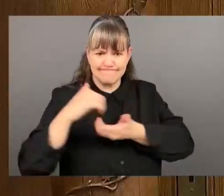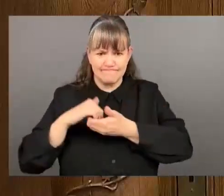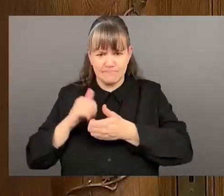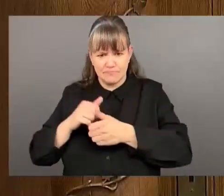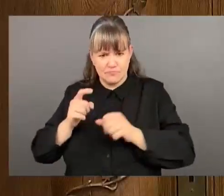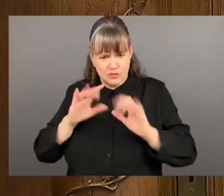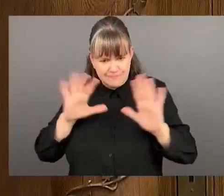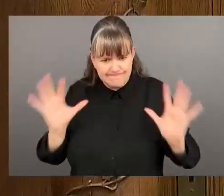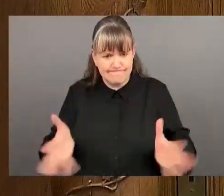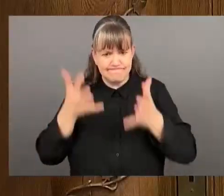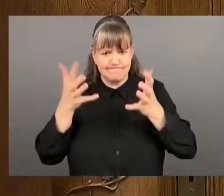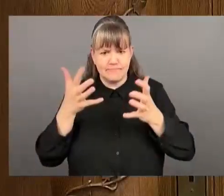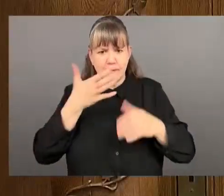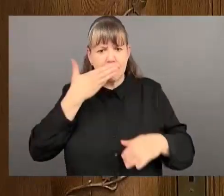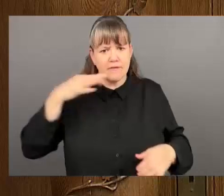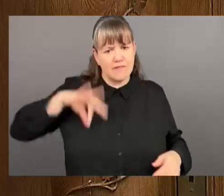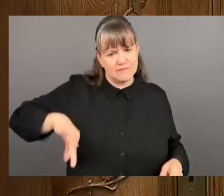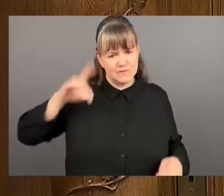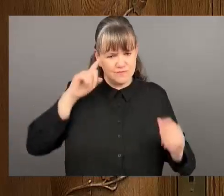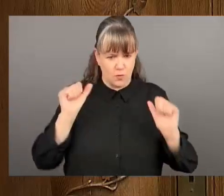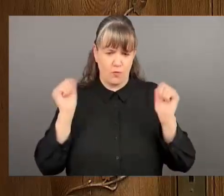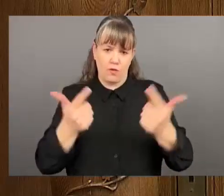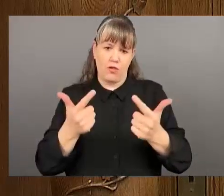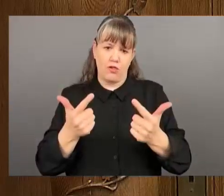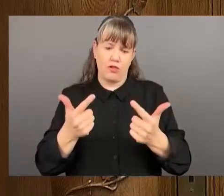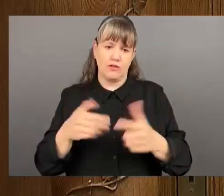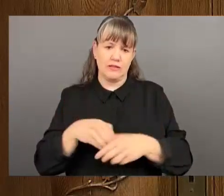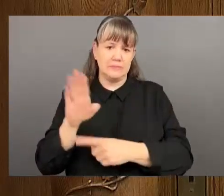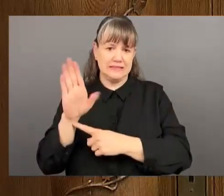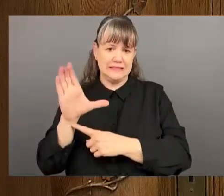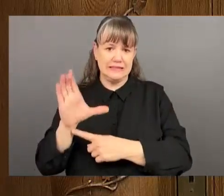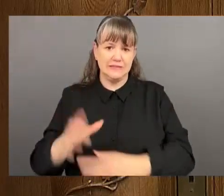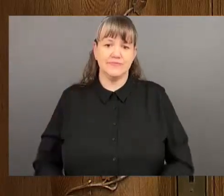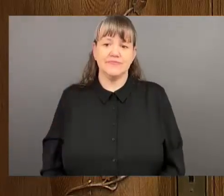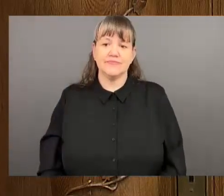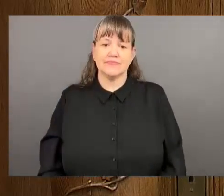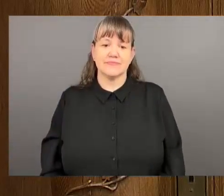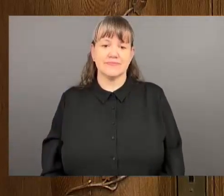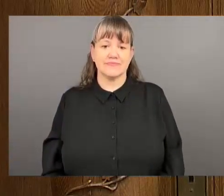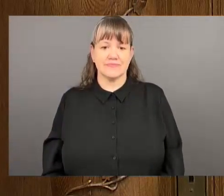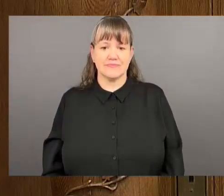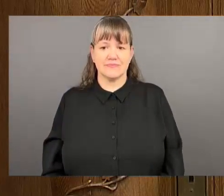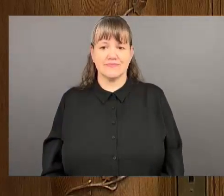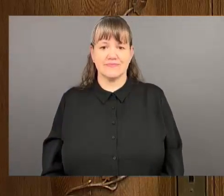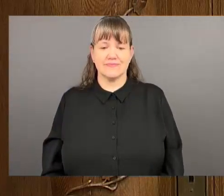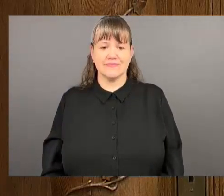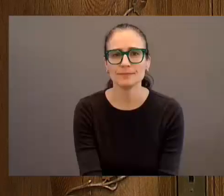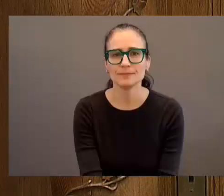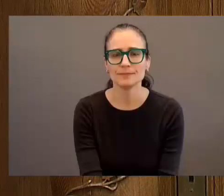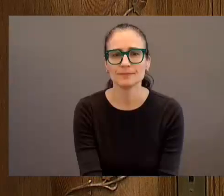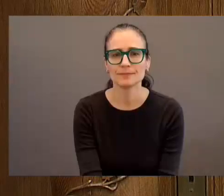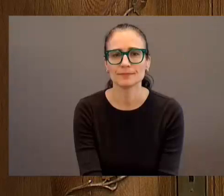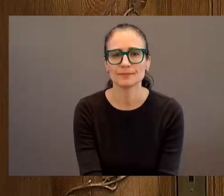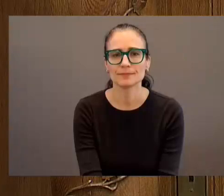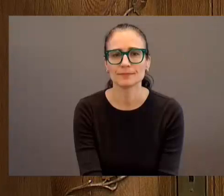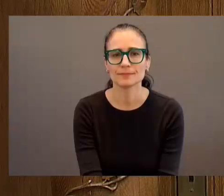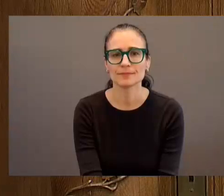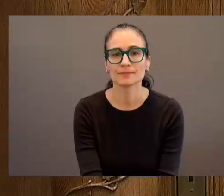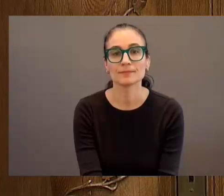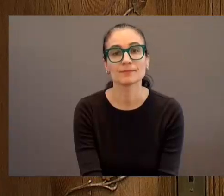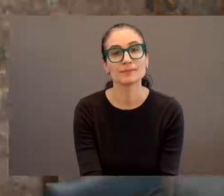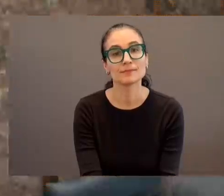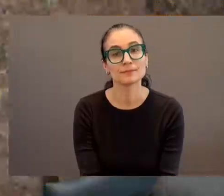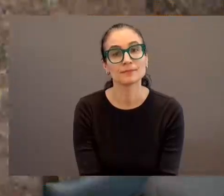Member for North Island. BC healthcare services are failing.